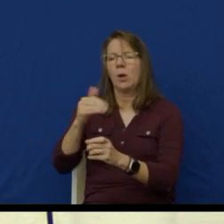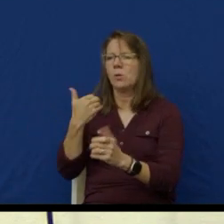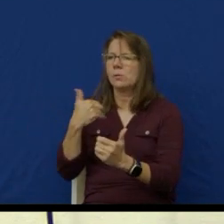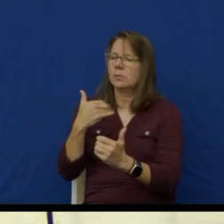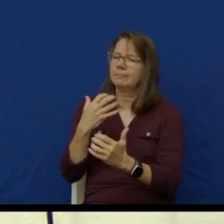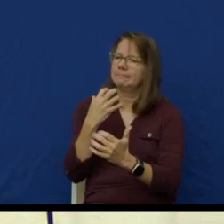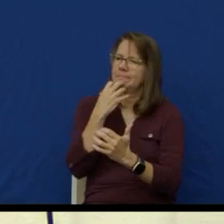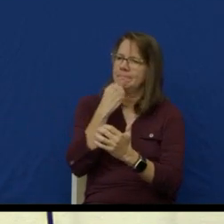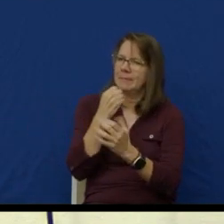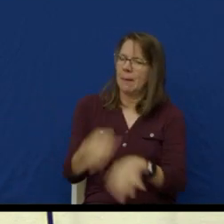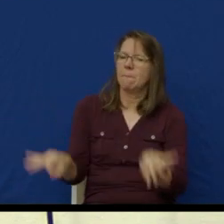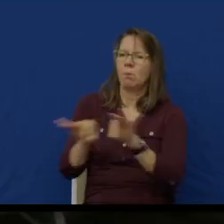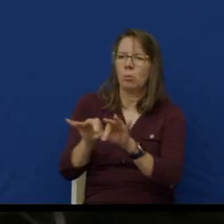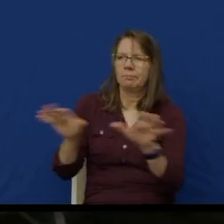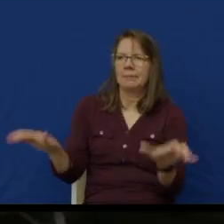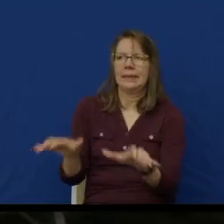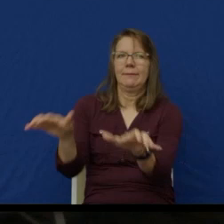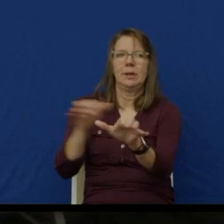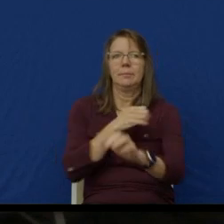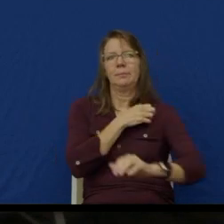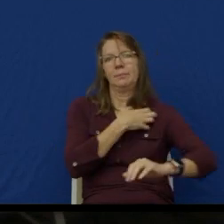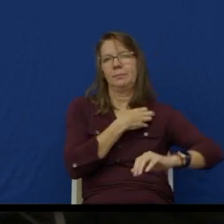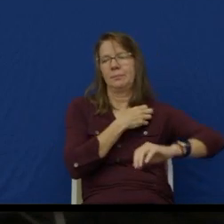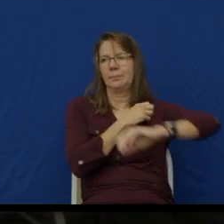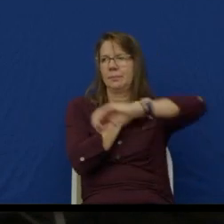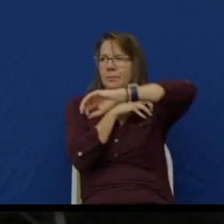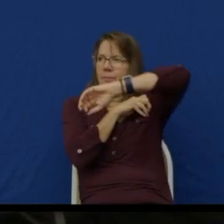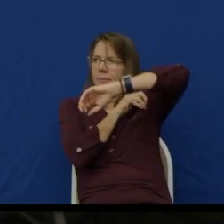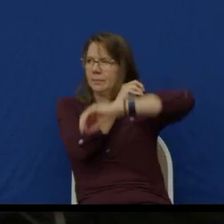activity. Thank